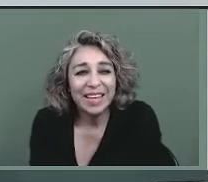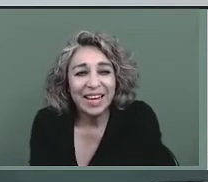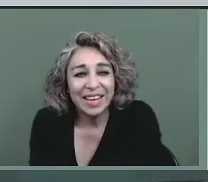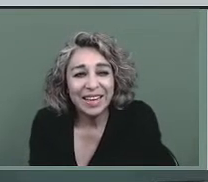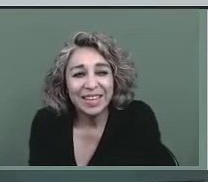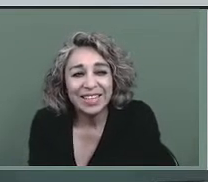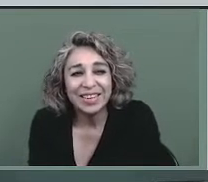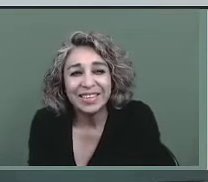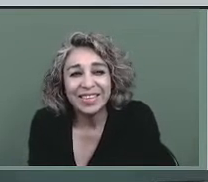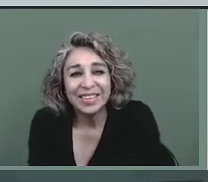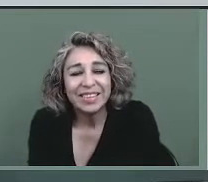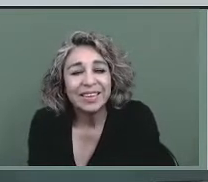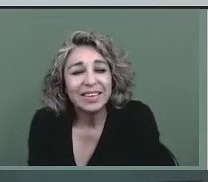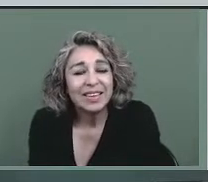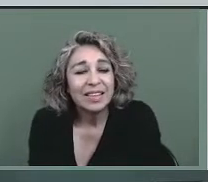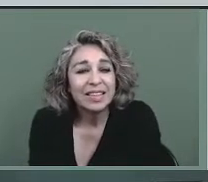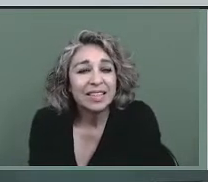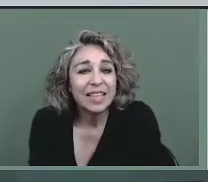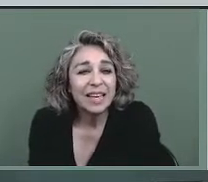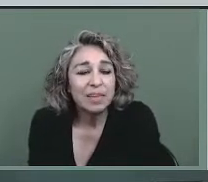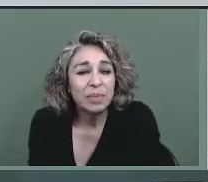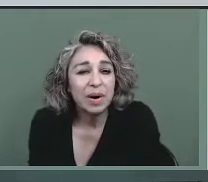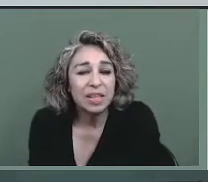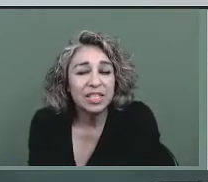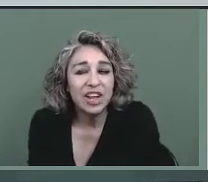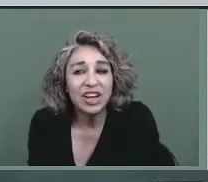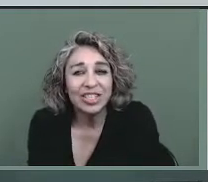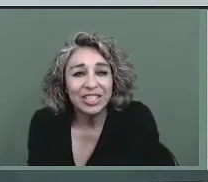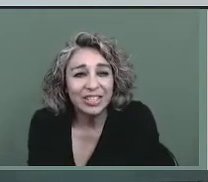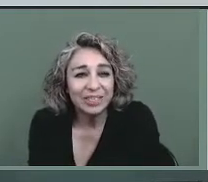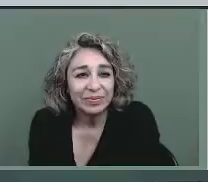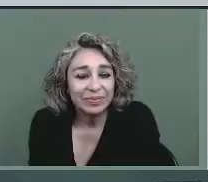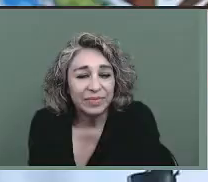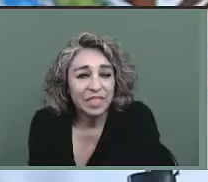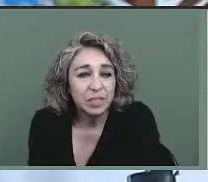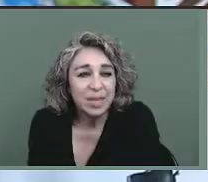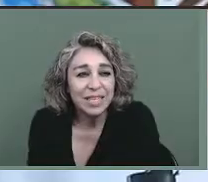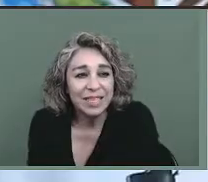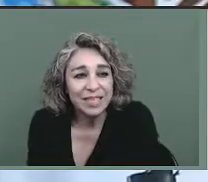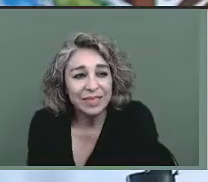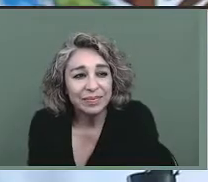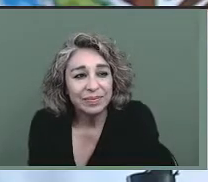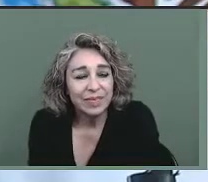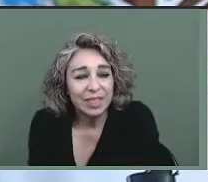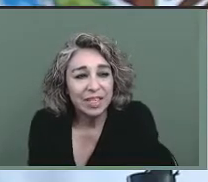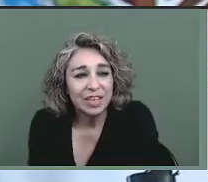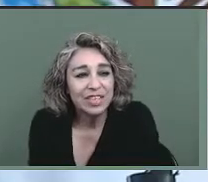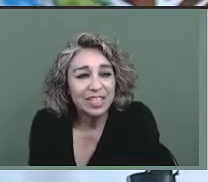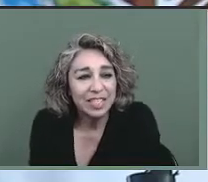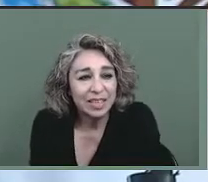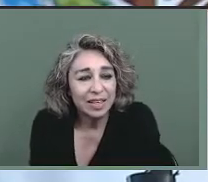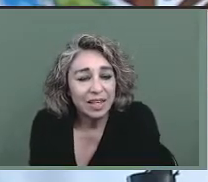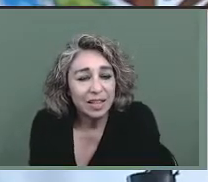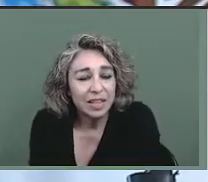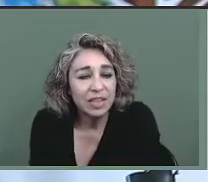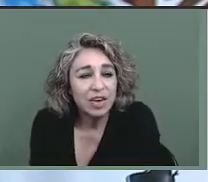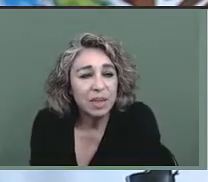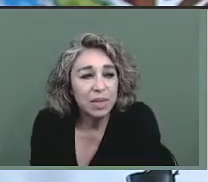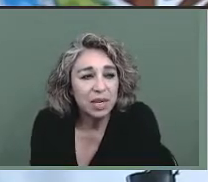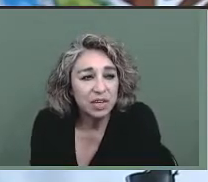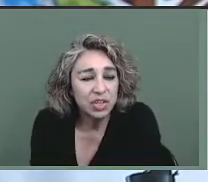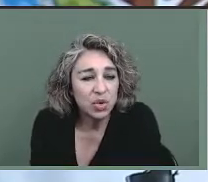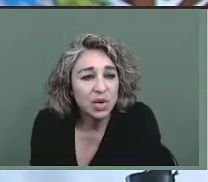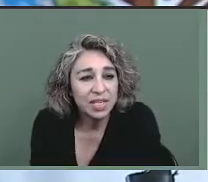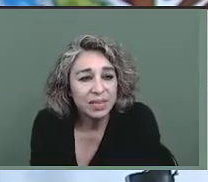He's the guy in charge. The second part is doctors, specialists, nurses, that there not